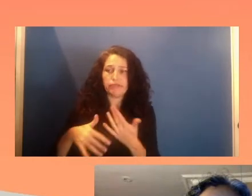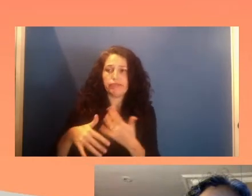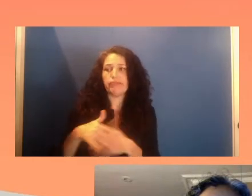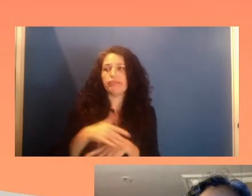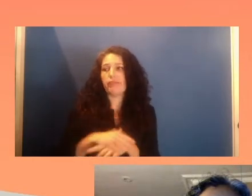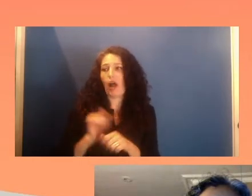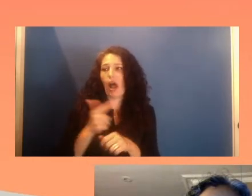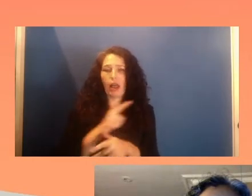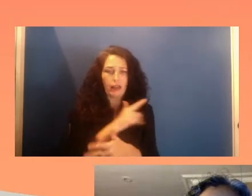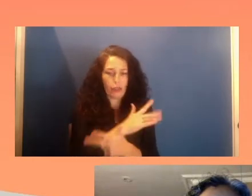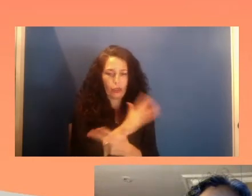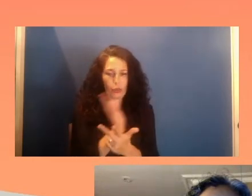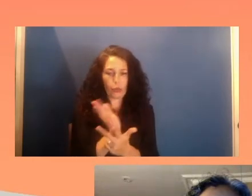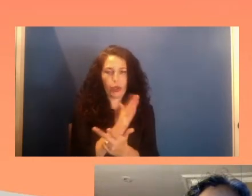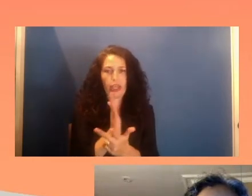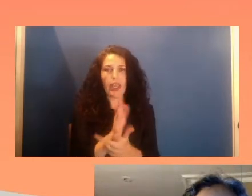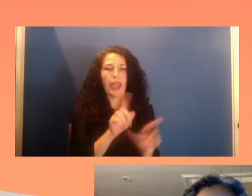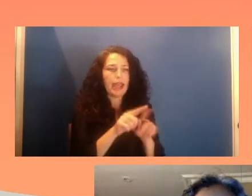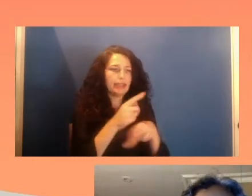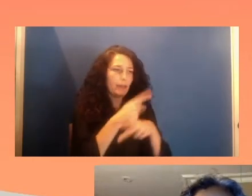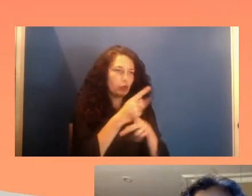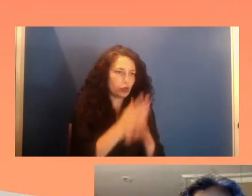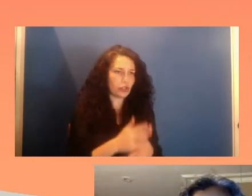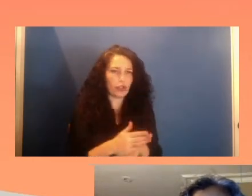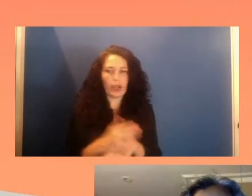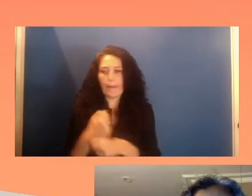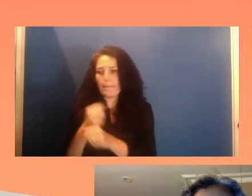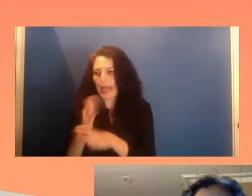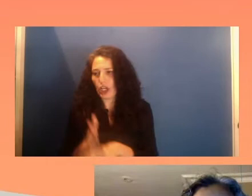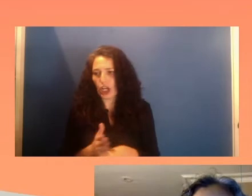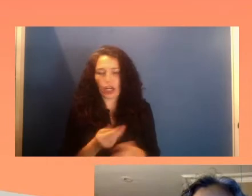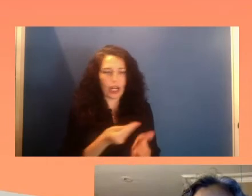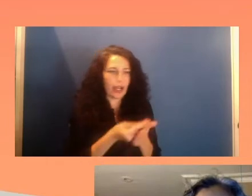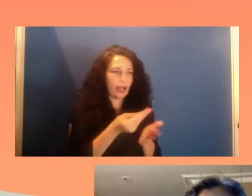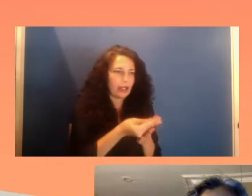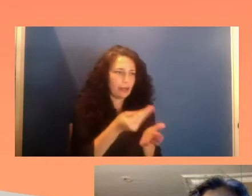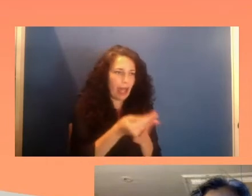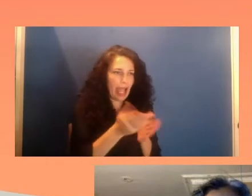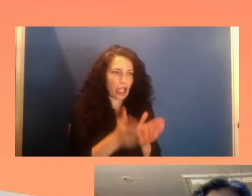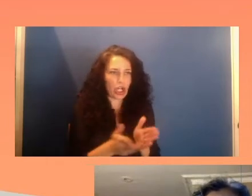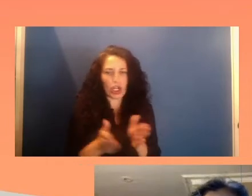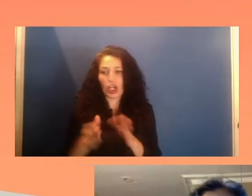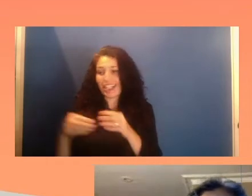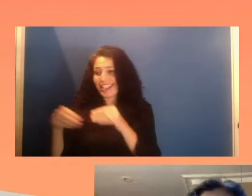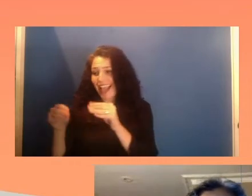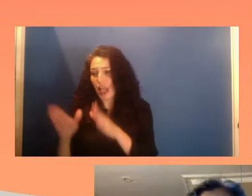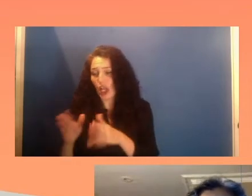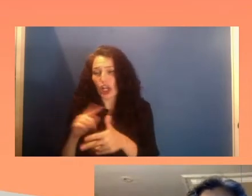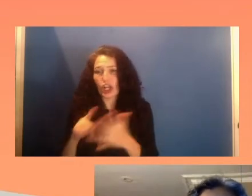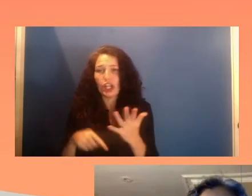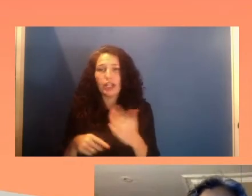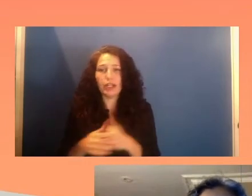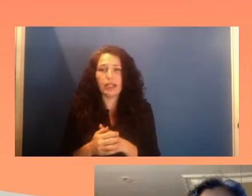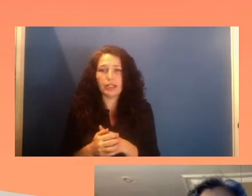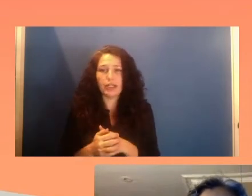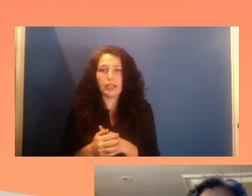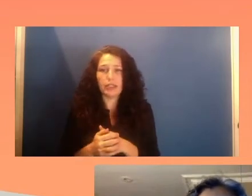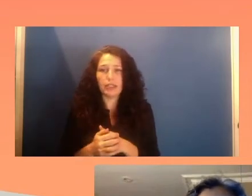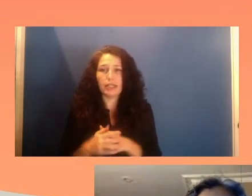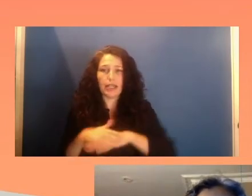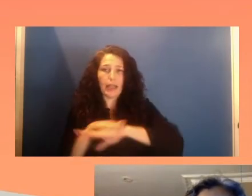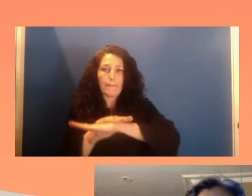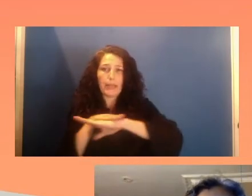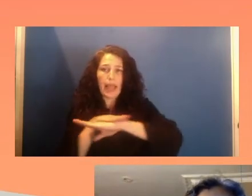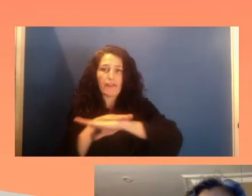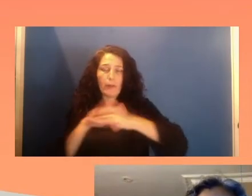all of those places as a producer, a maker, a buyer, a seller, but primarily in the platform and